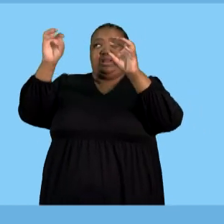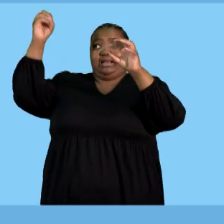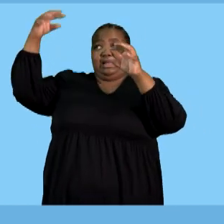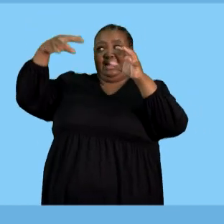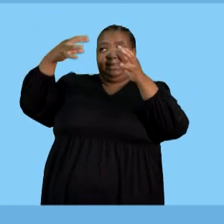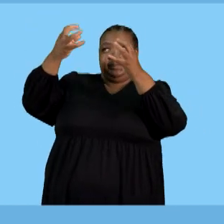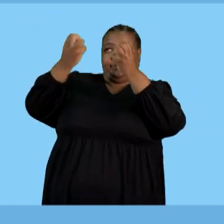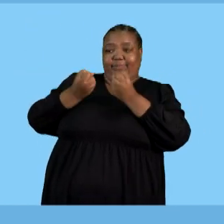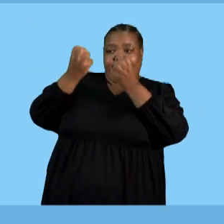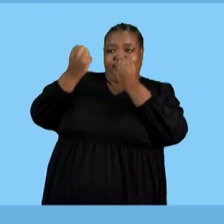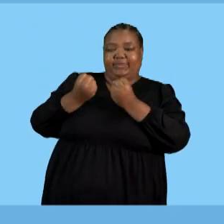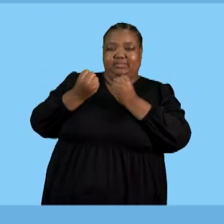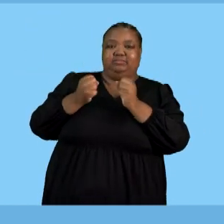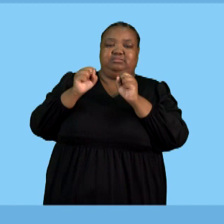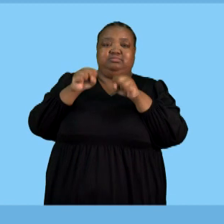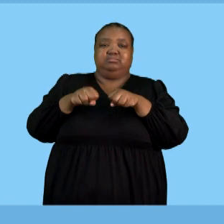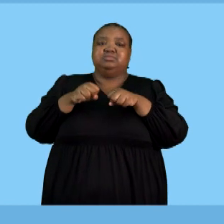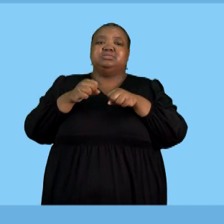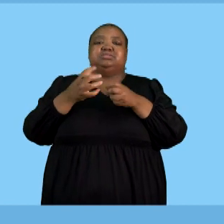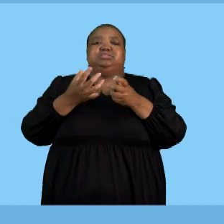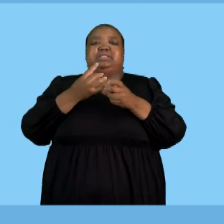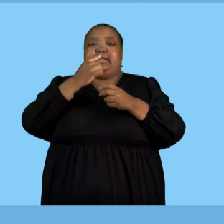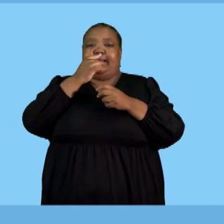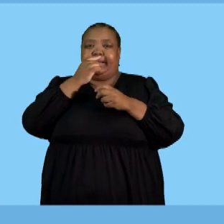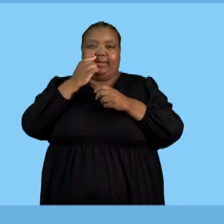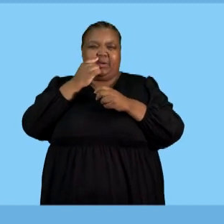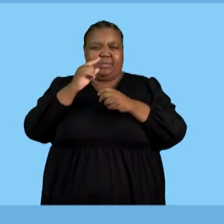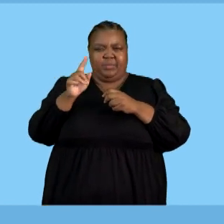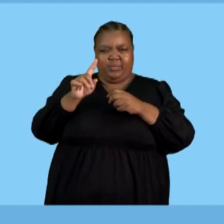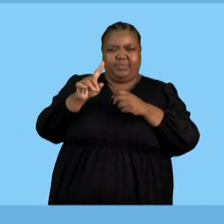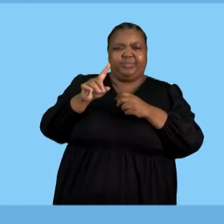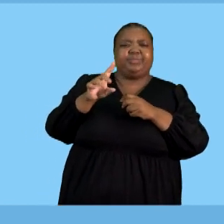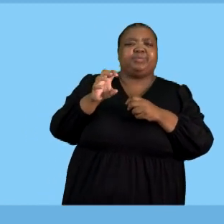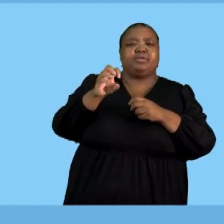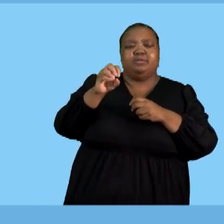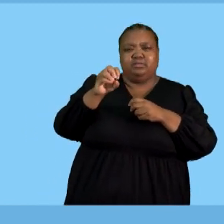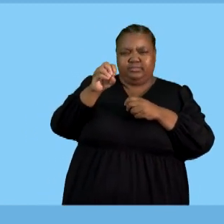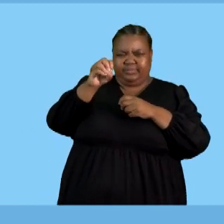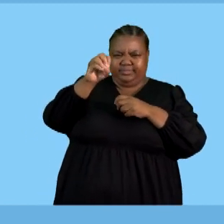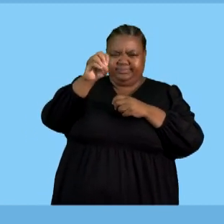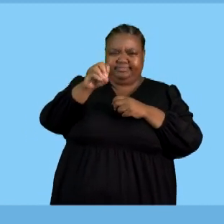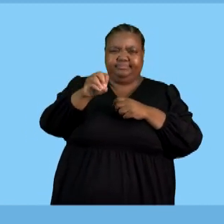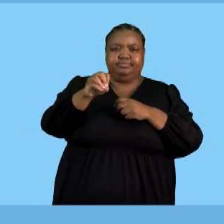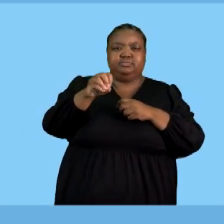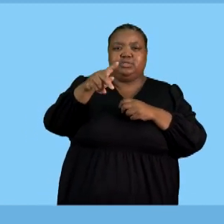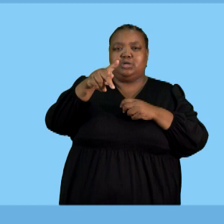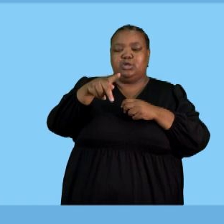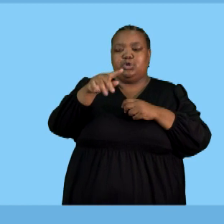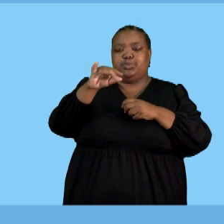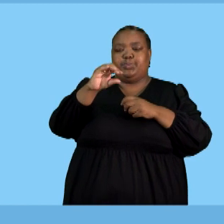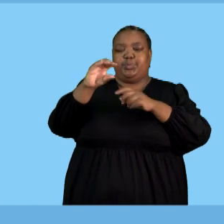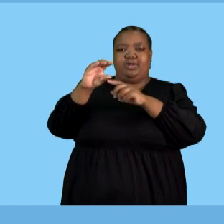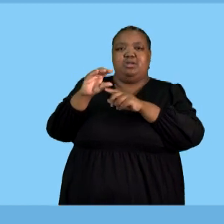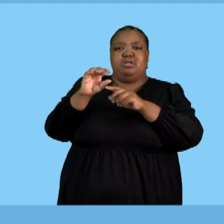or absorbing light without transmitting any, they are called opaque. So opaque substances or opaque